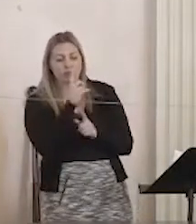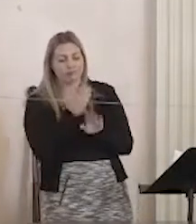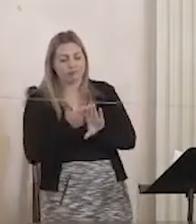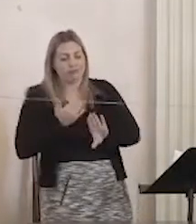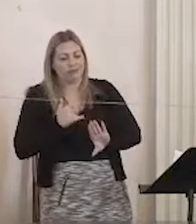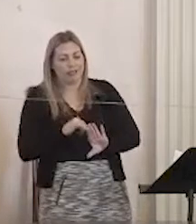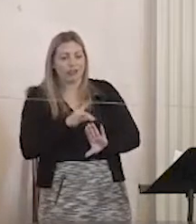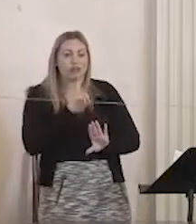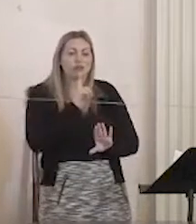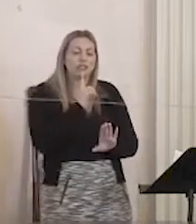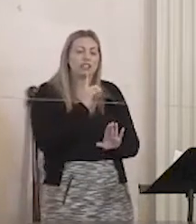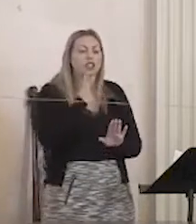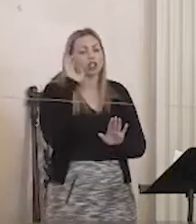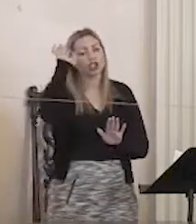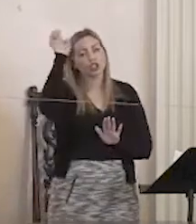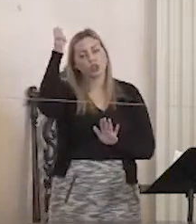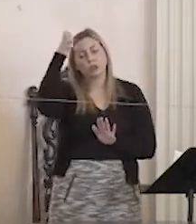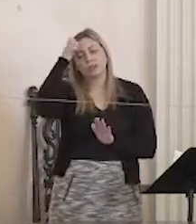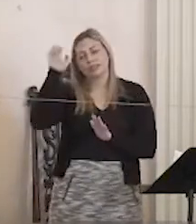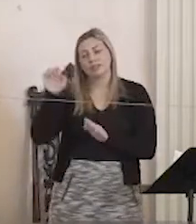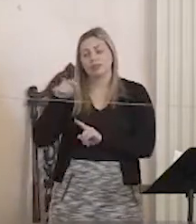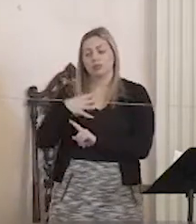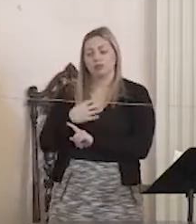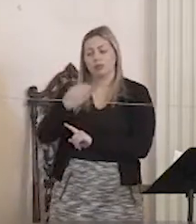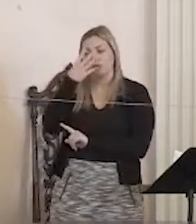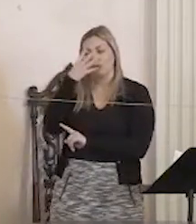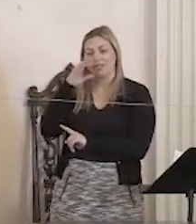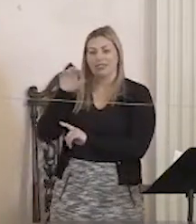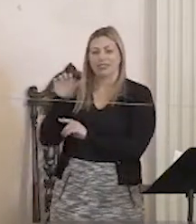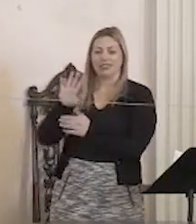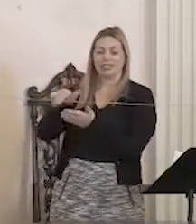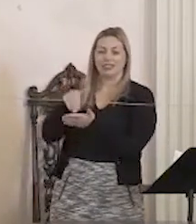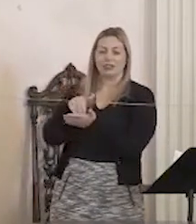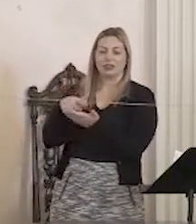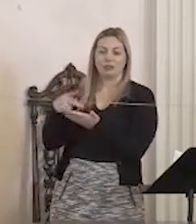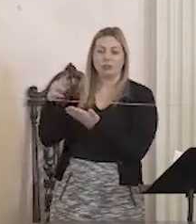white, European-centered program.